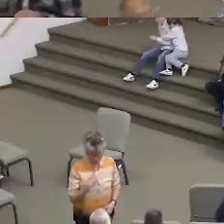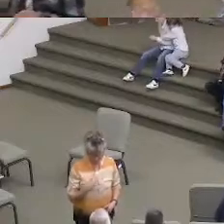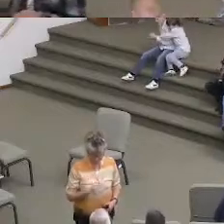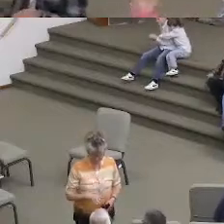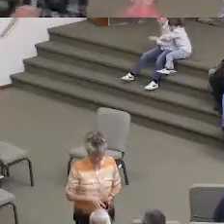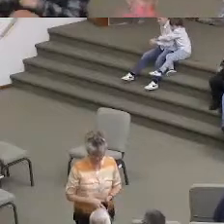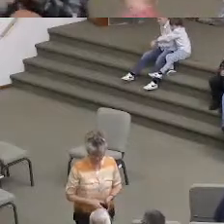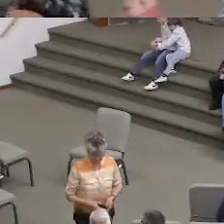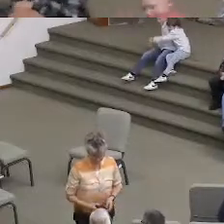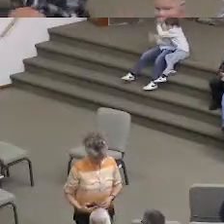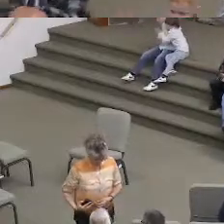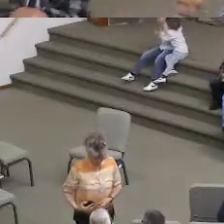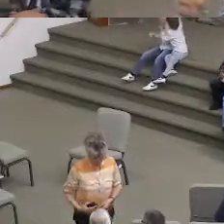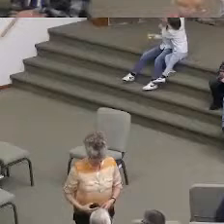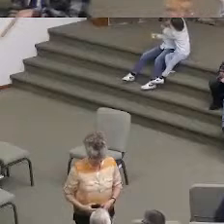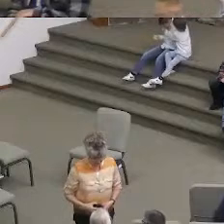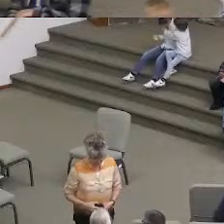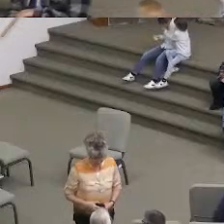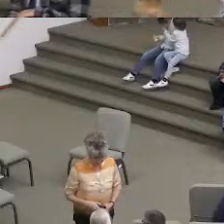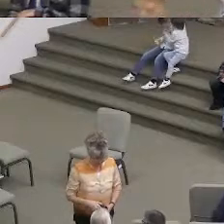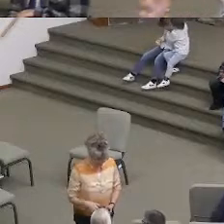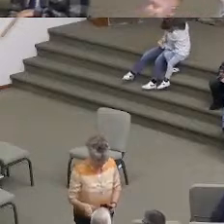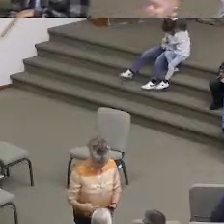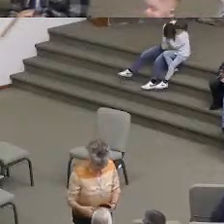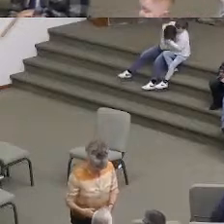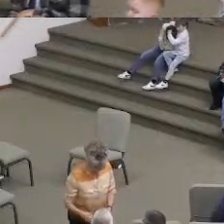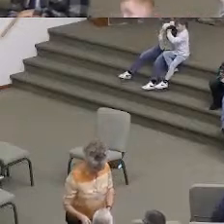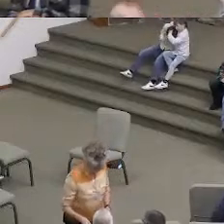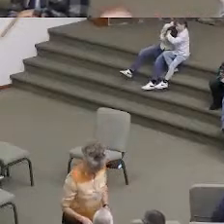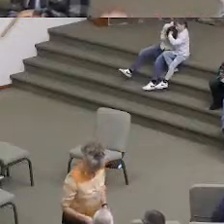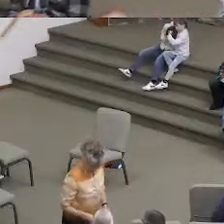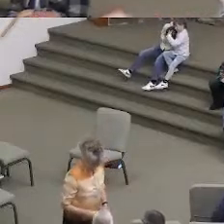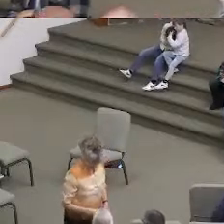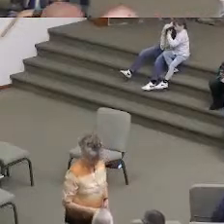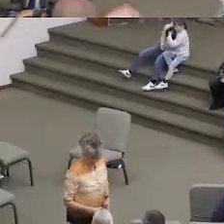kids? AJ does.